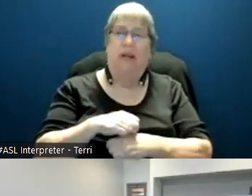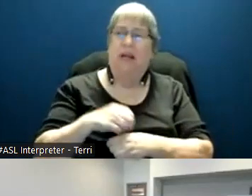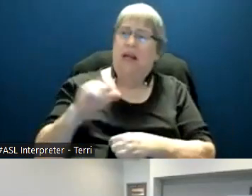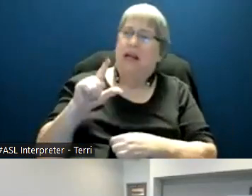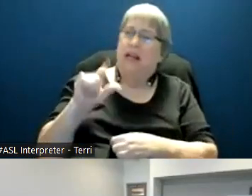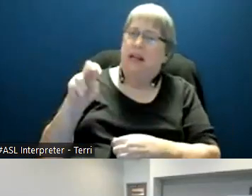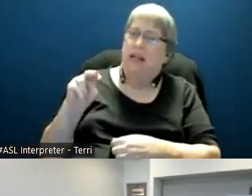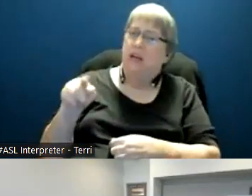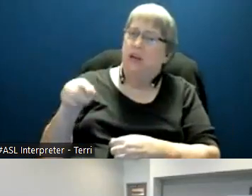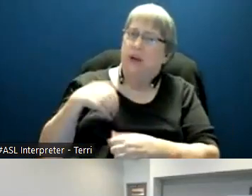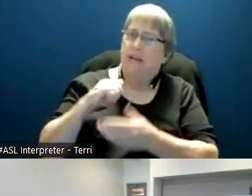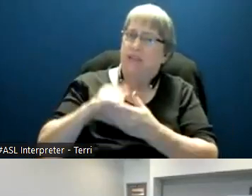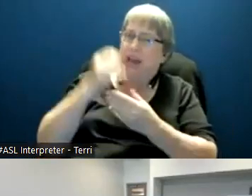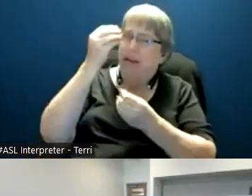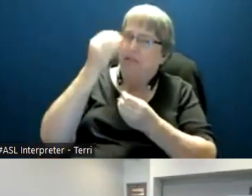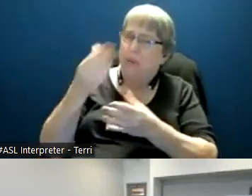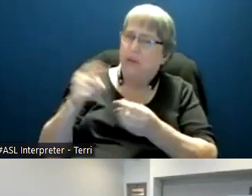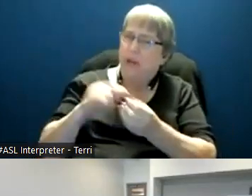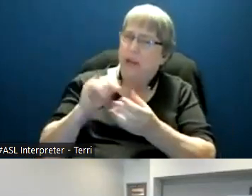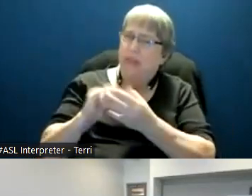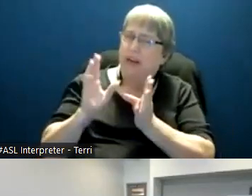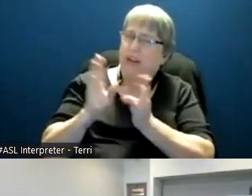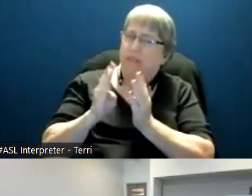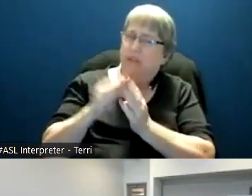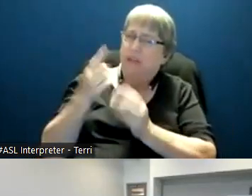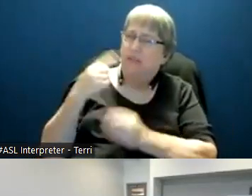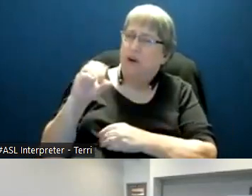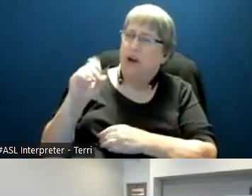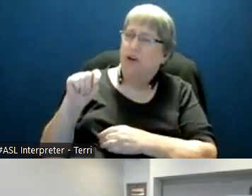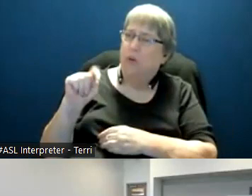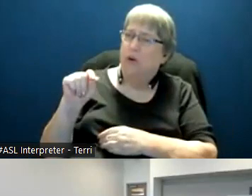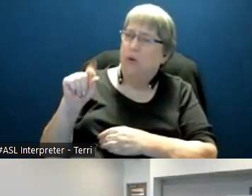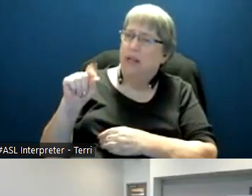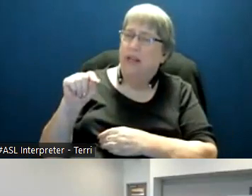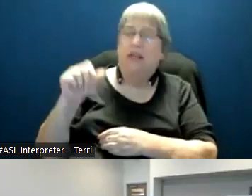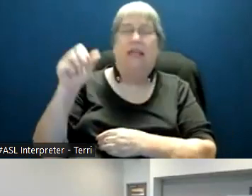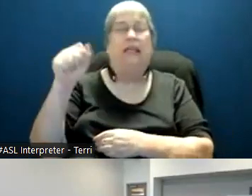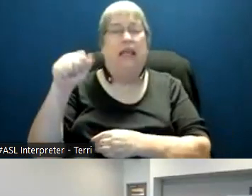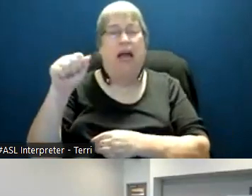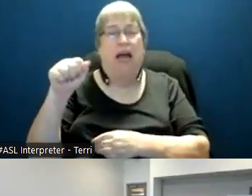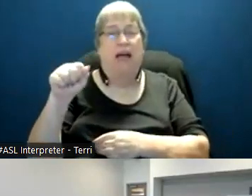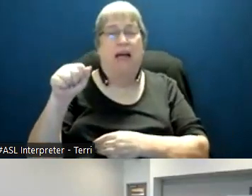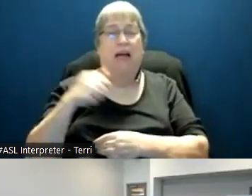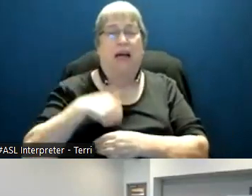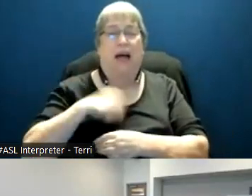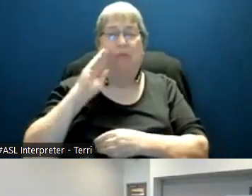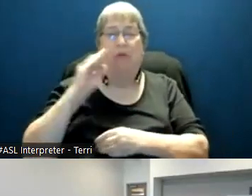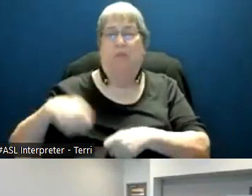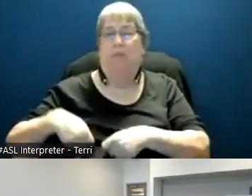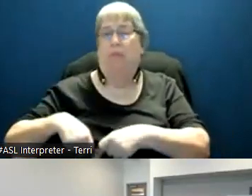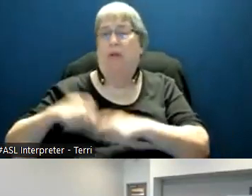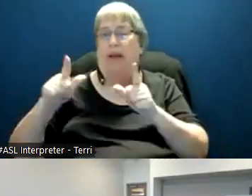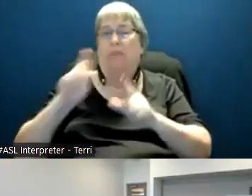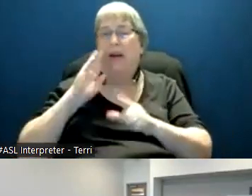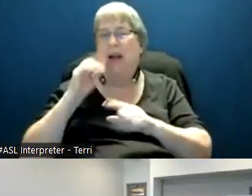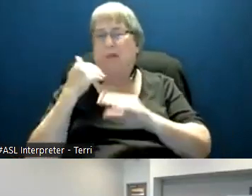the conference on October 20th? Yeah, let me go ahead and let me pull up the flyer and I'll send it